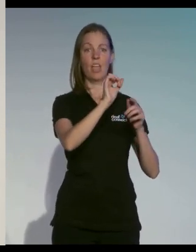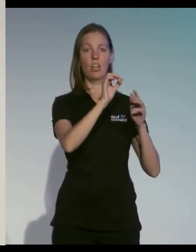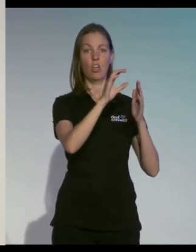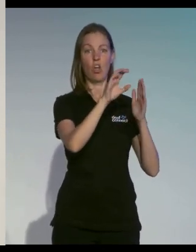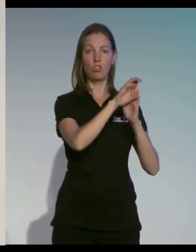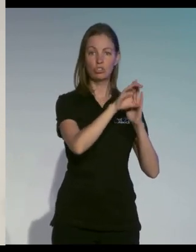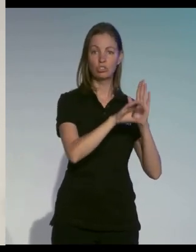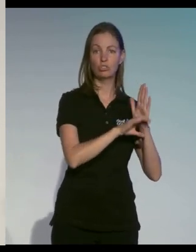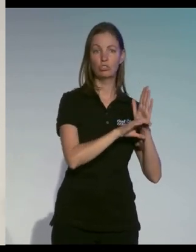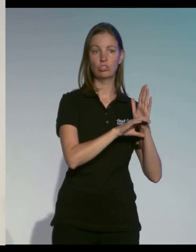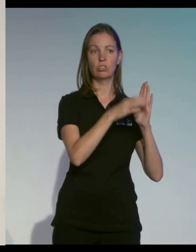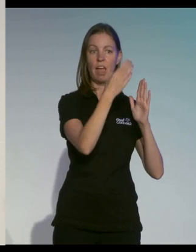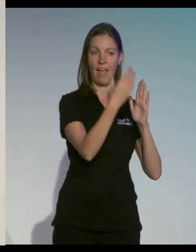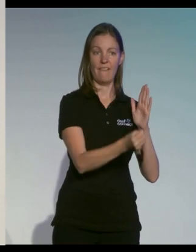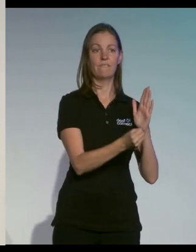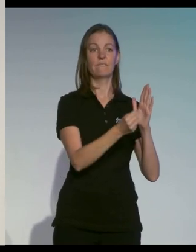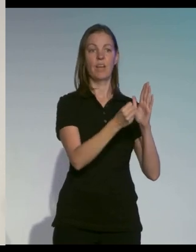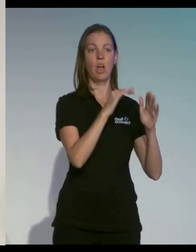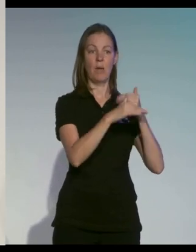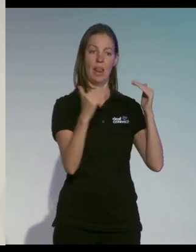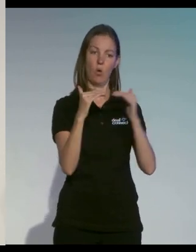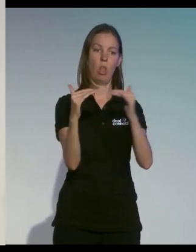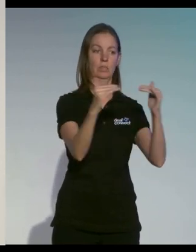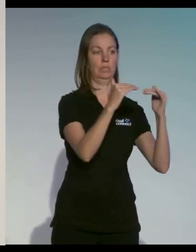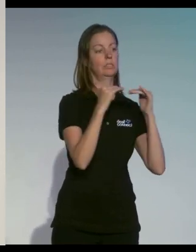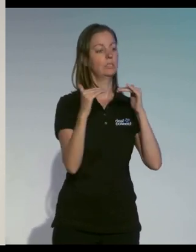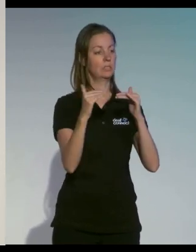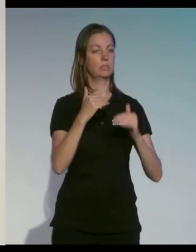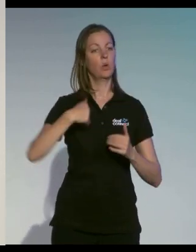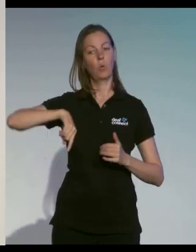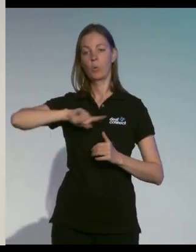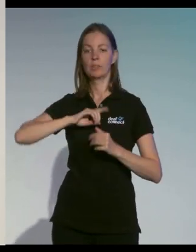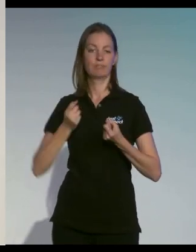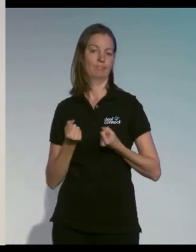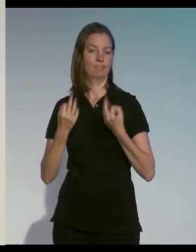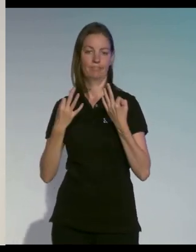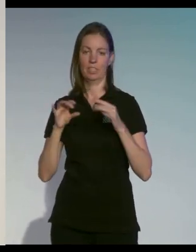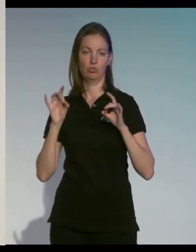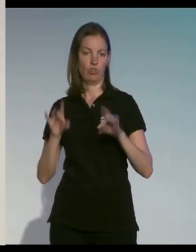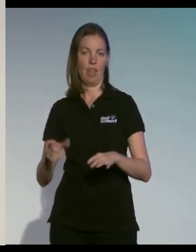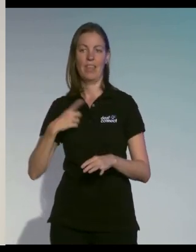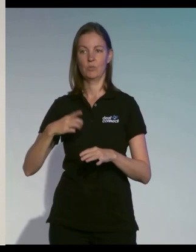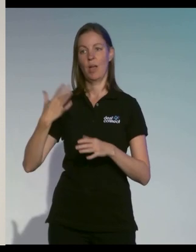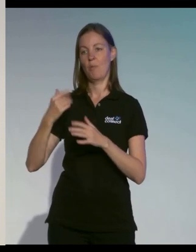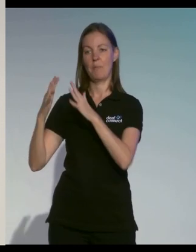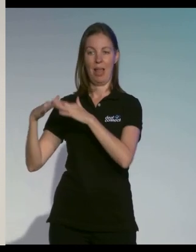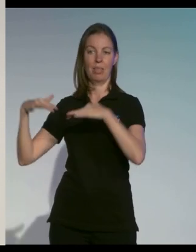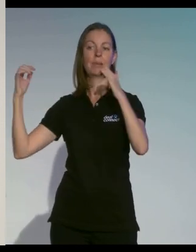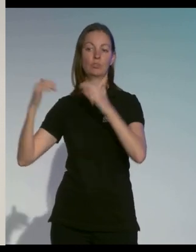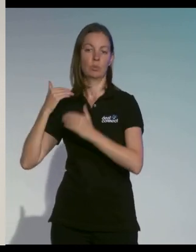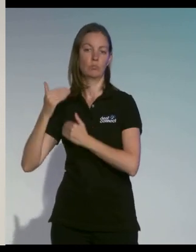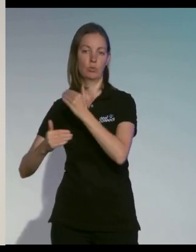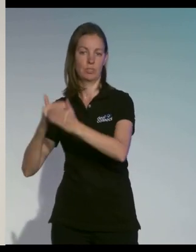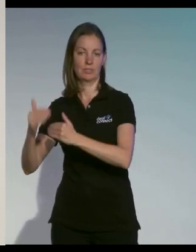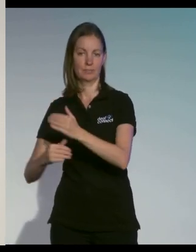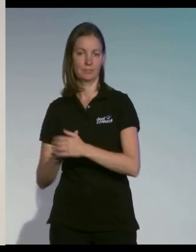provision. We don't have that in Australia, so we had to struggle through the parliamentary process. But finally, I want